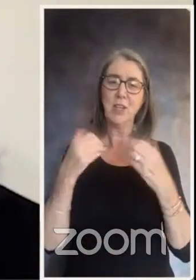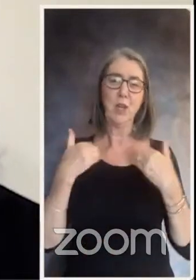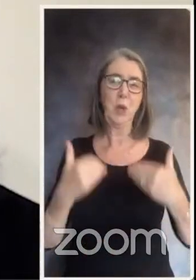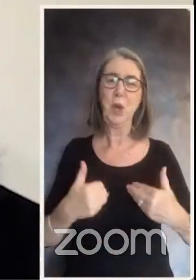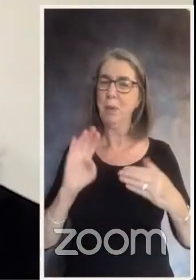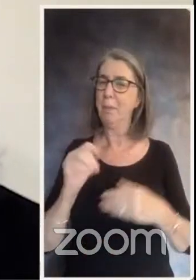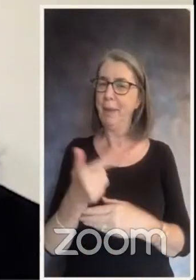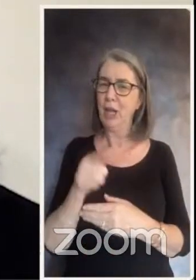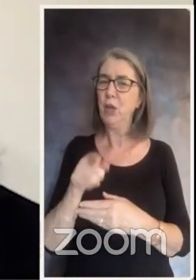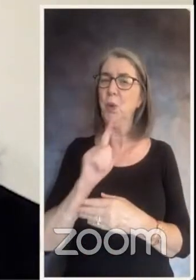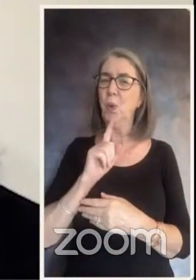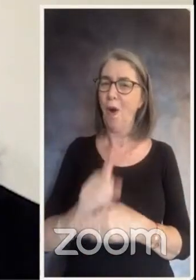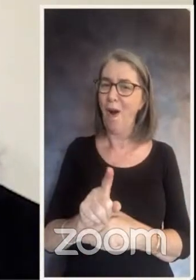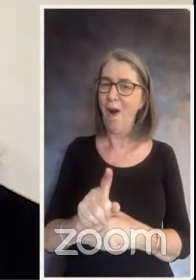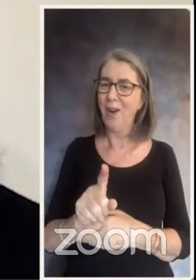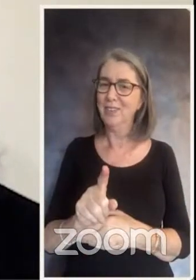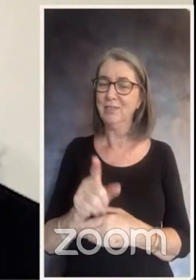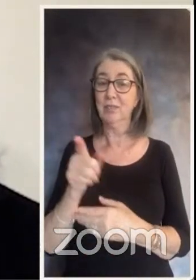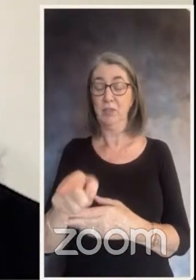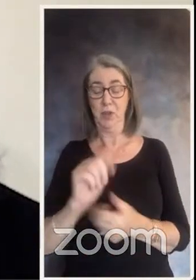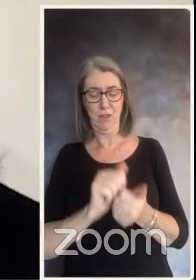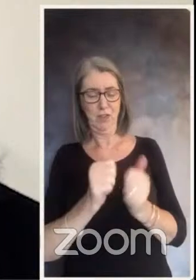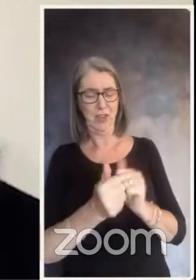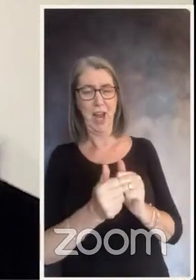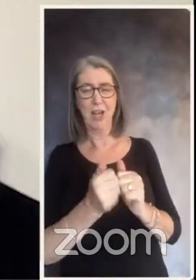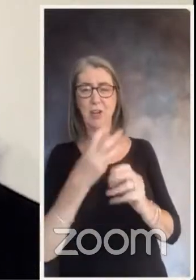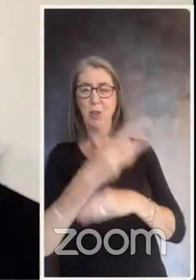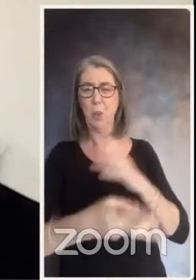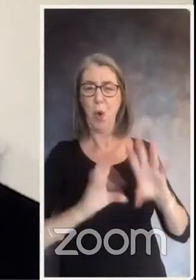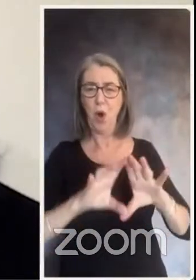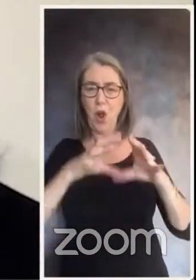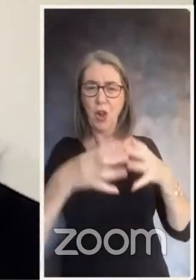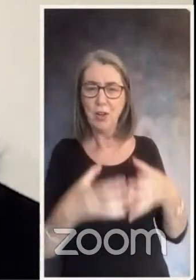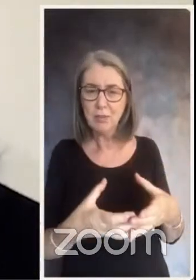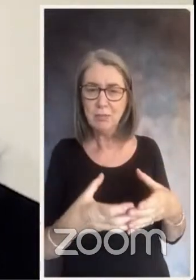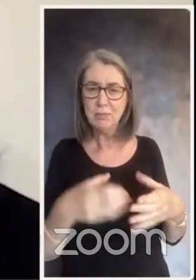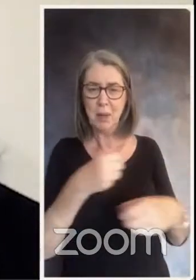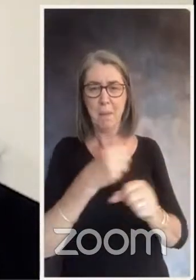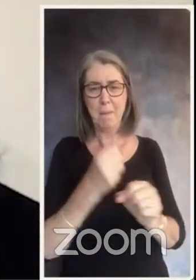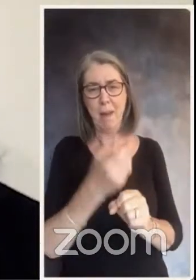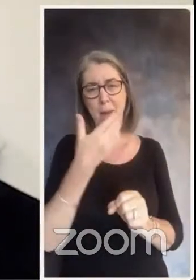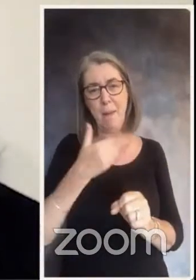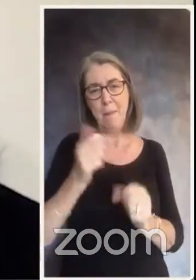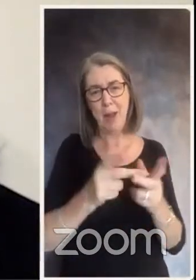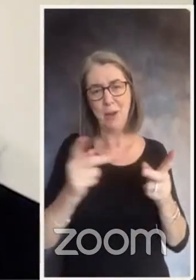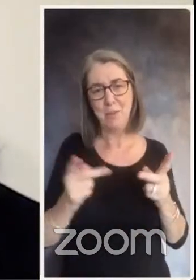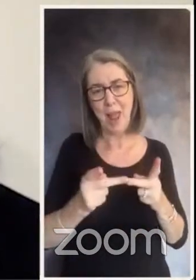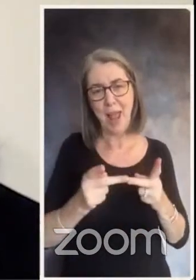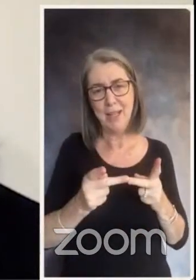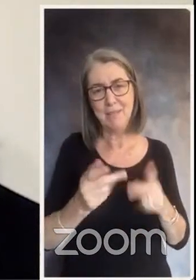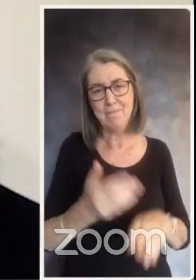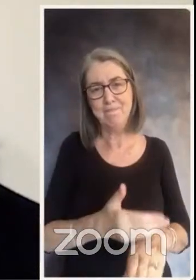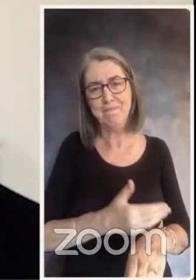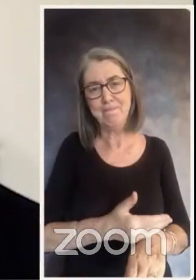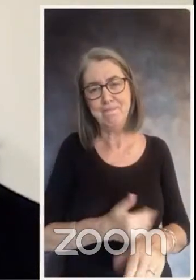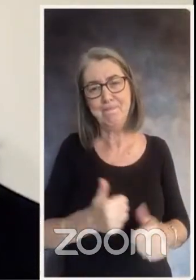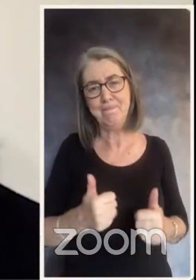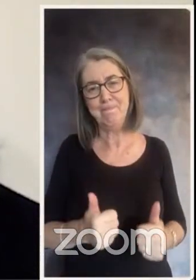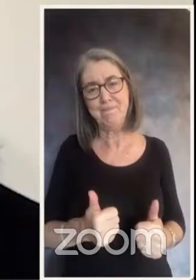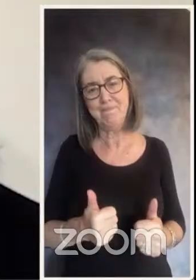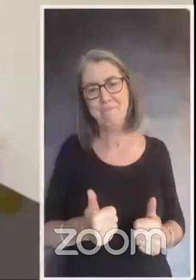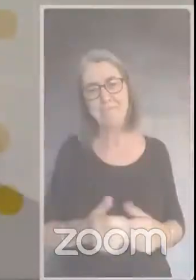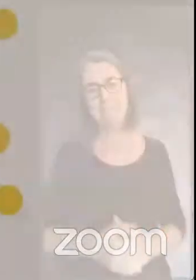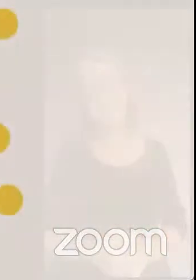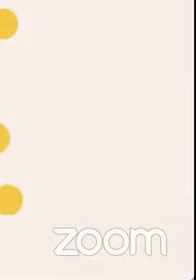human being you are, who has changed the world and made it a better place.